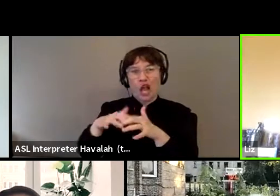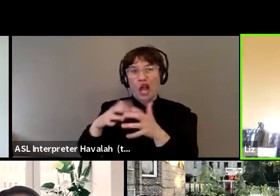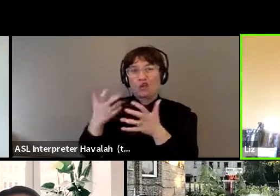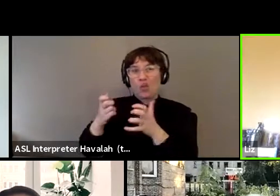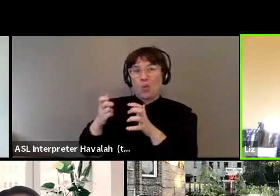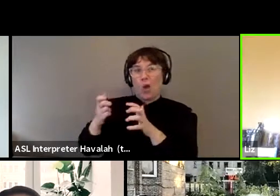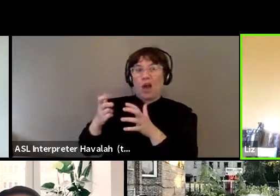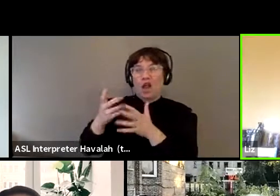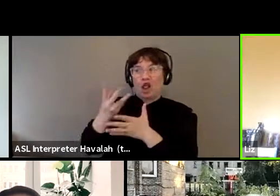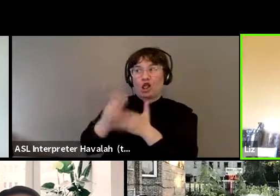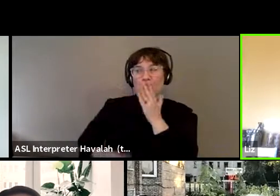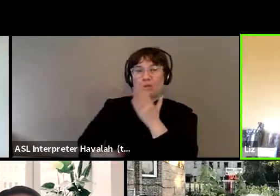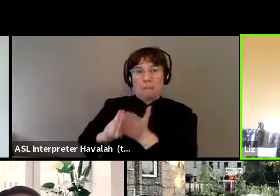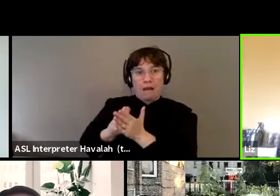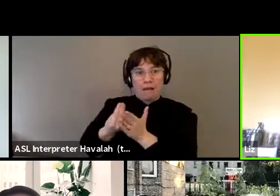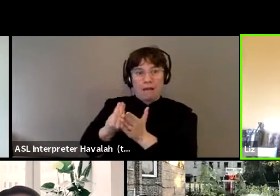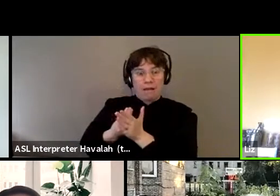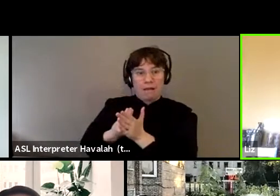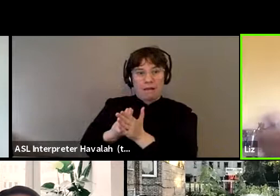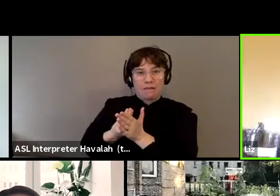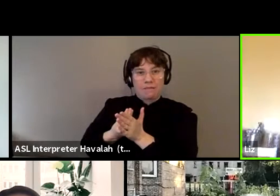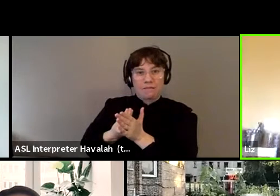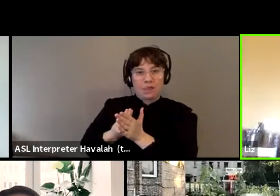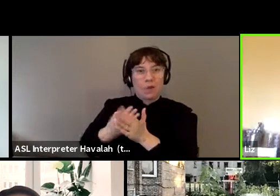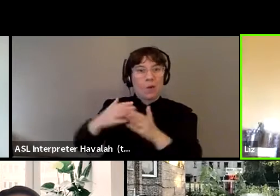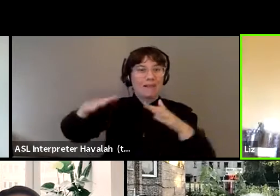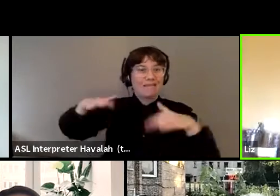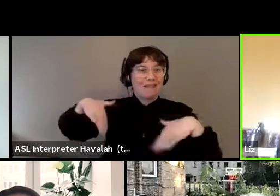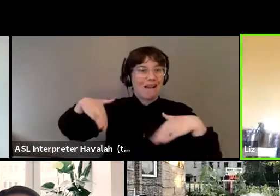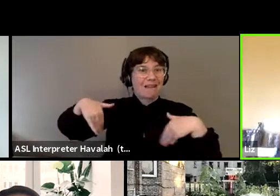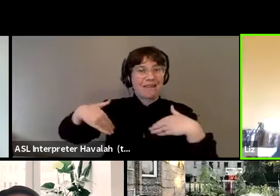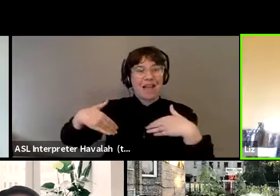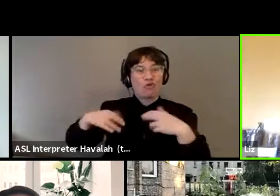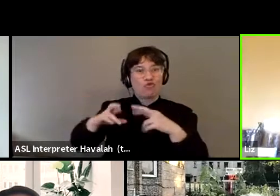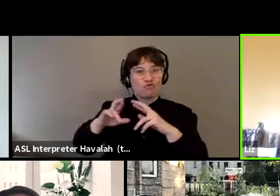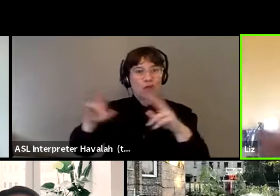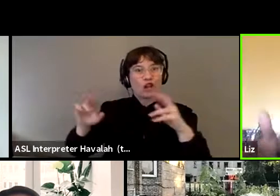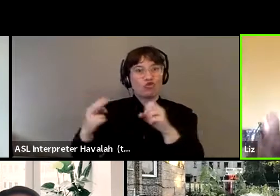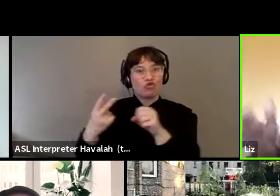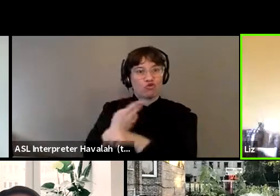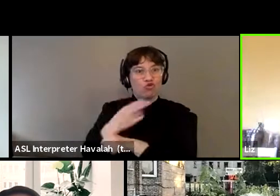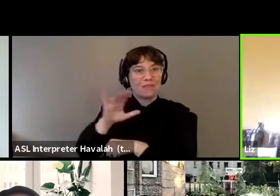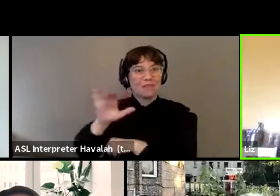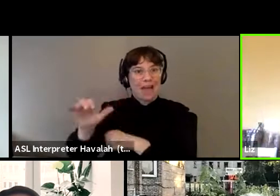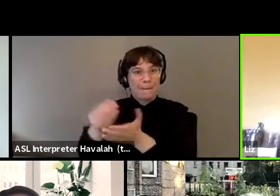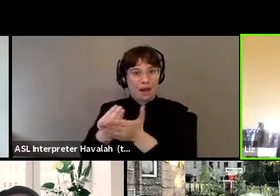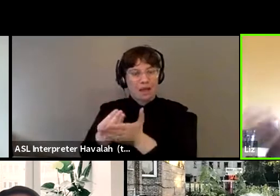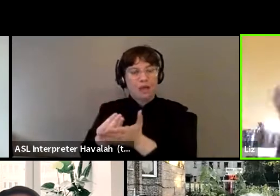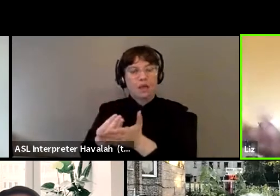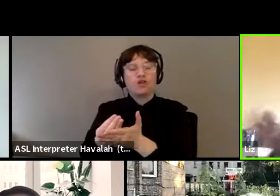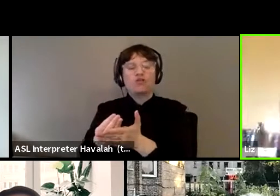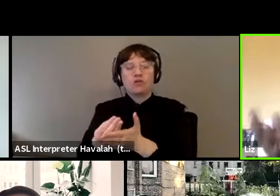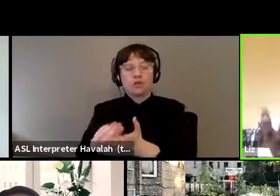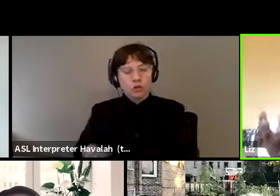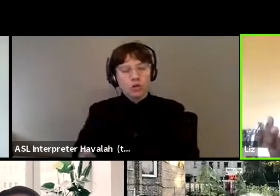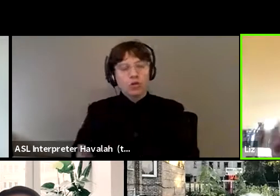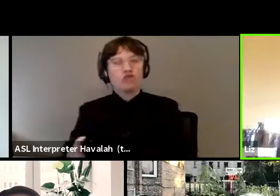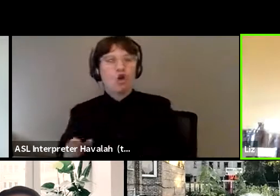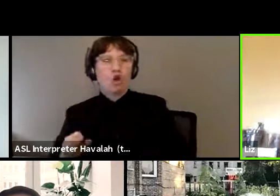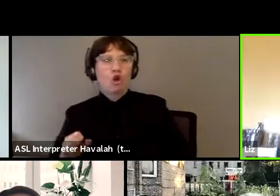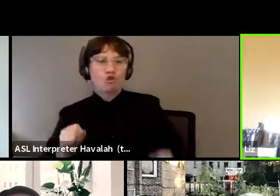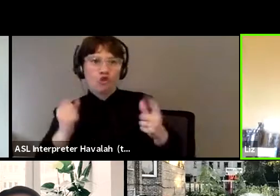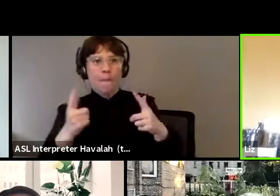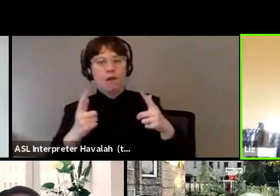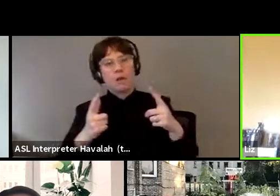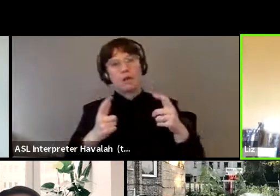has been committed already because we just haven't gotten to the stage where we need to be to use it. So there's all these moving pieces to